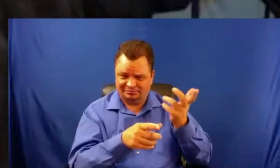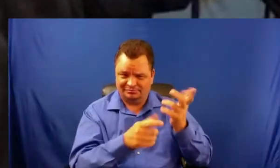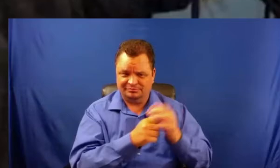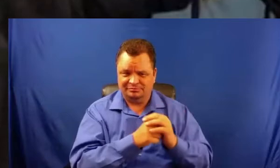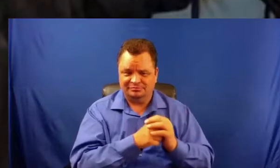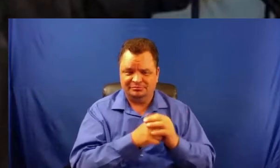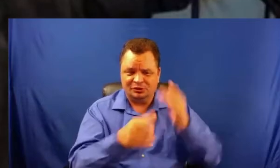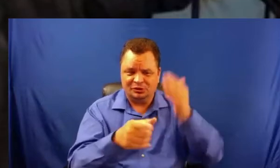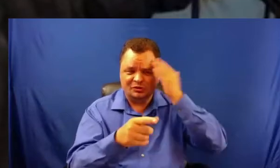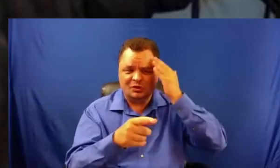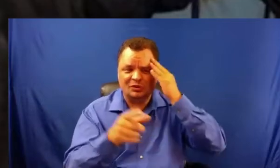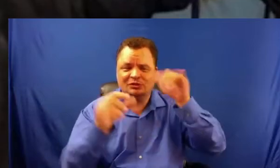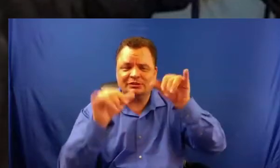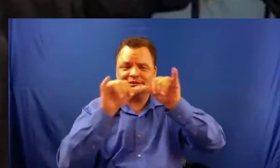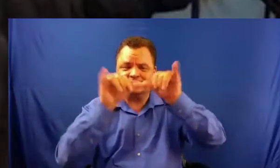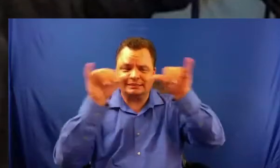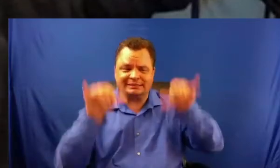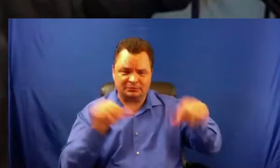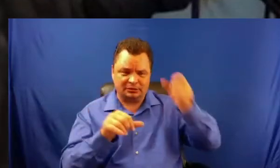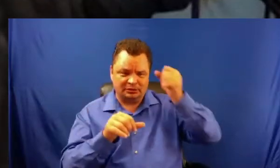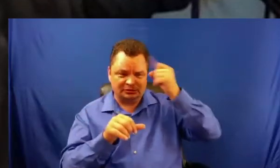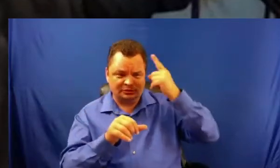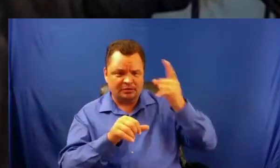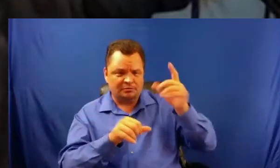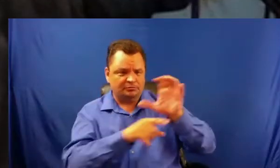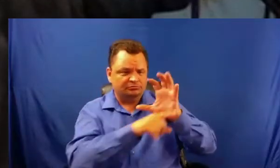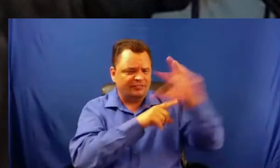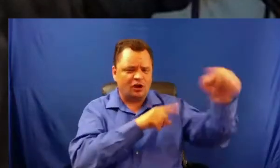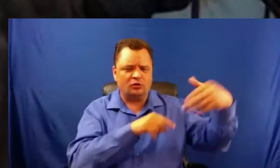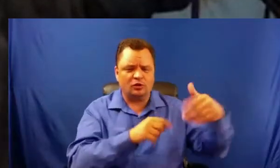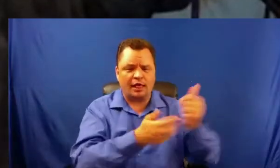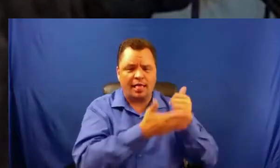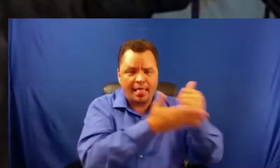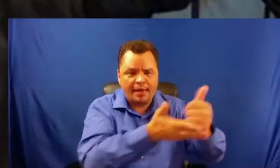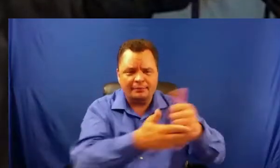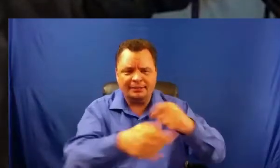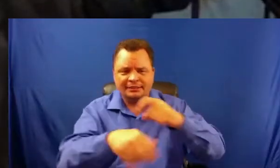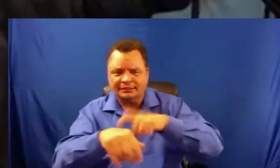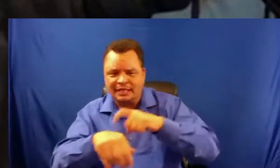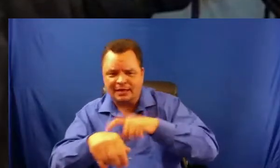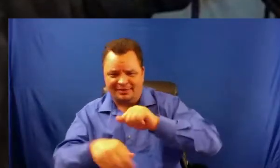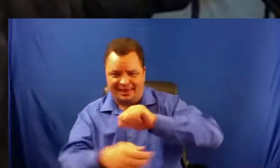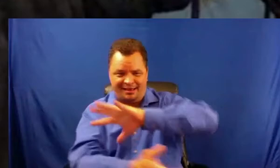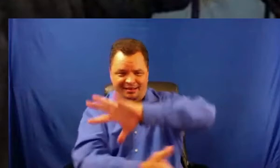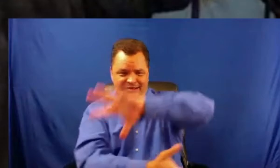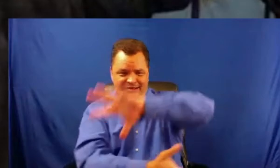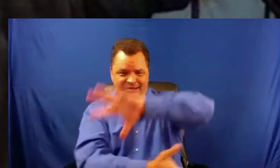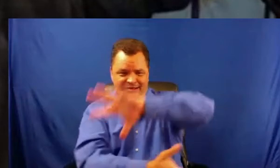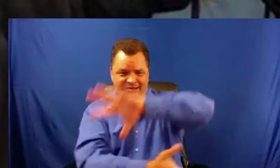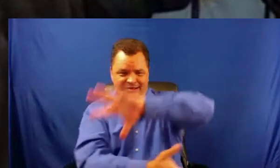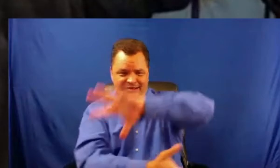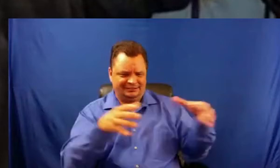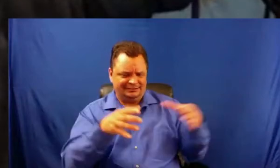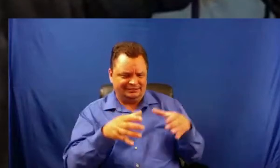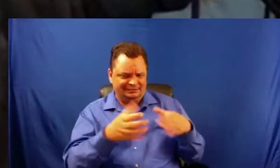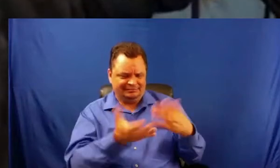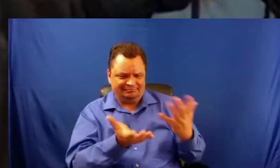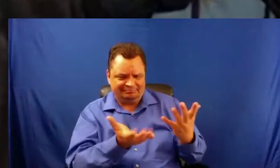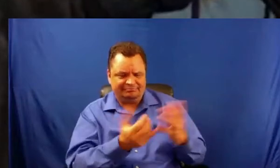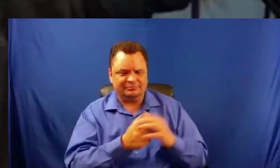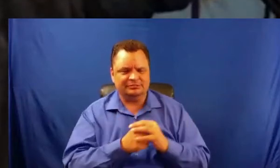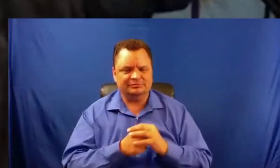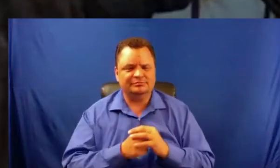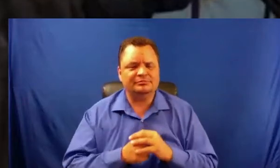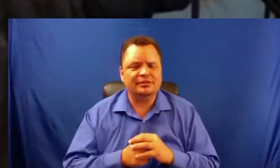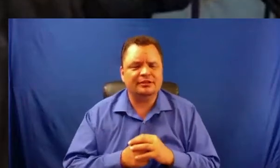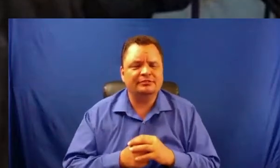awesome. It helped, like you said, time is of the essence. But my question was, do we know if there's a difference